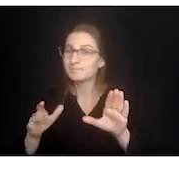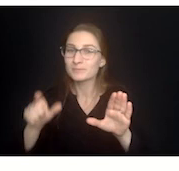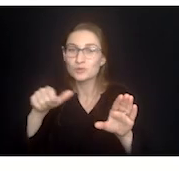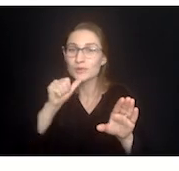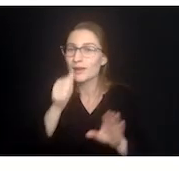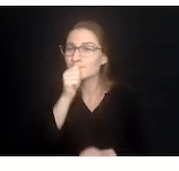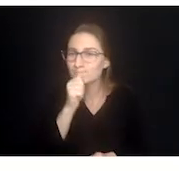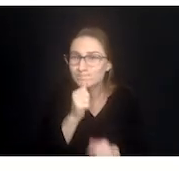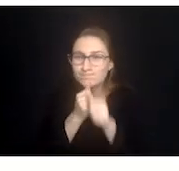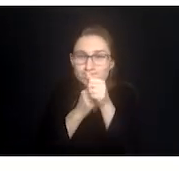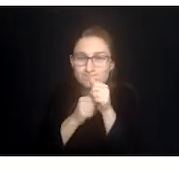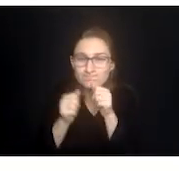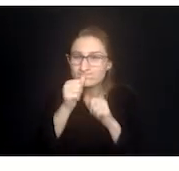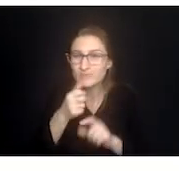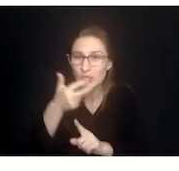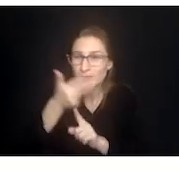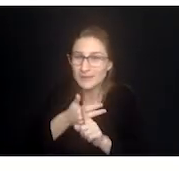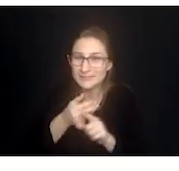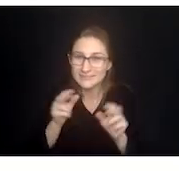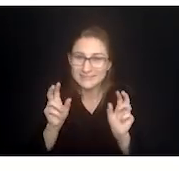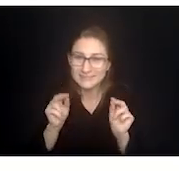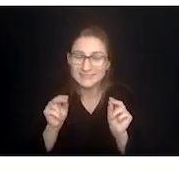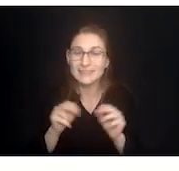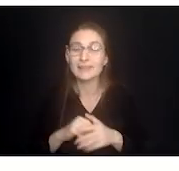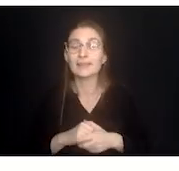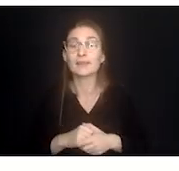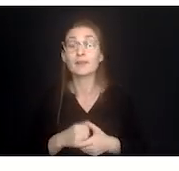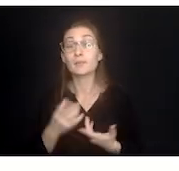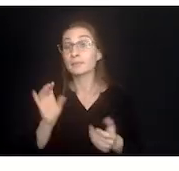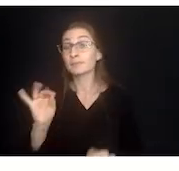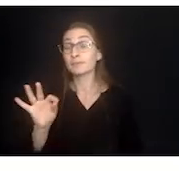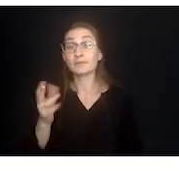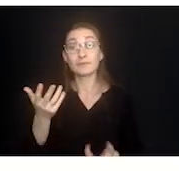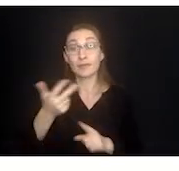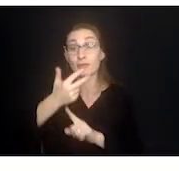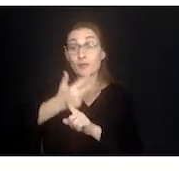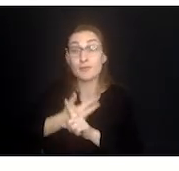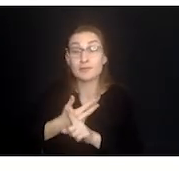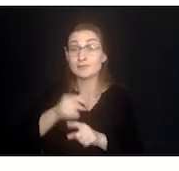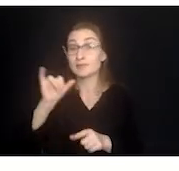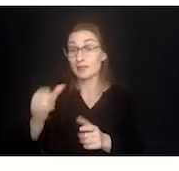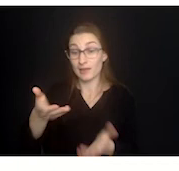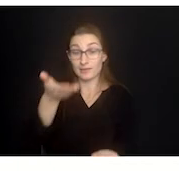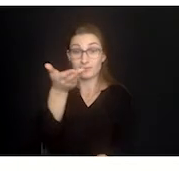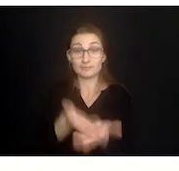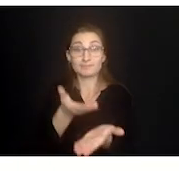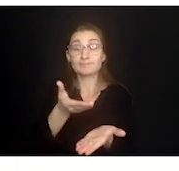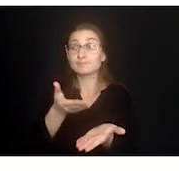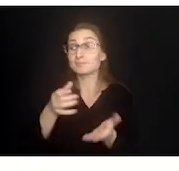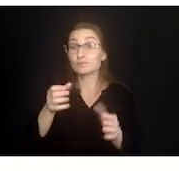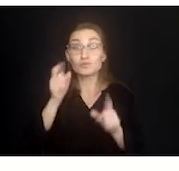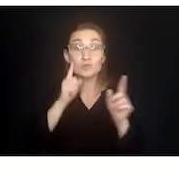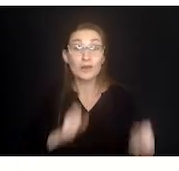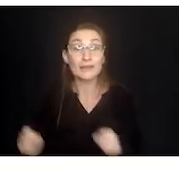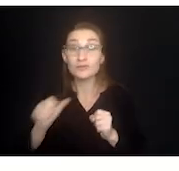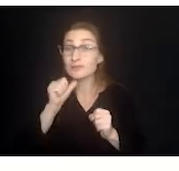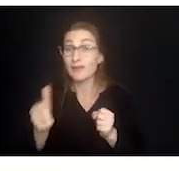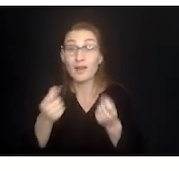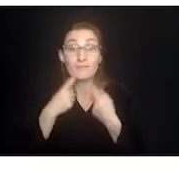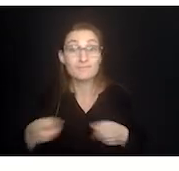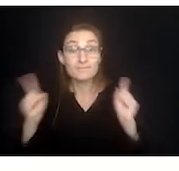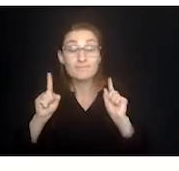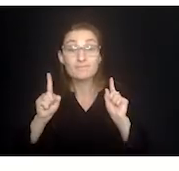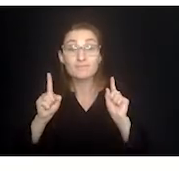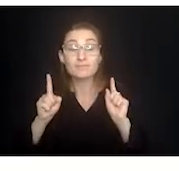after 3 months, and this is not to say you should wait this long, data is not showing that a strategy is, or data is showing that a strategy